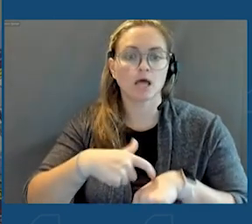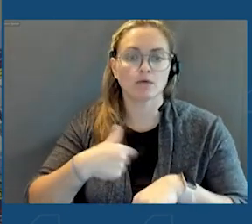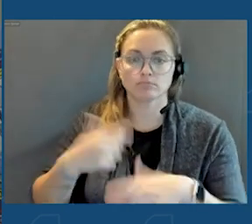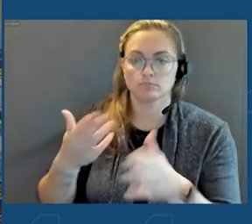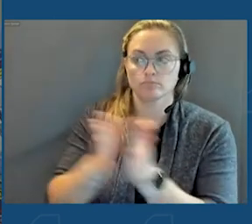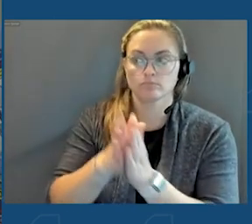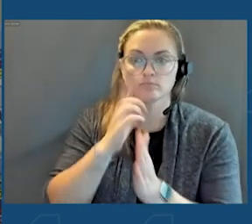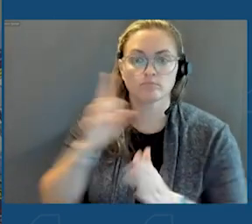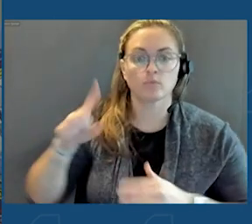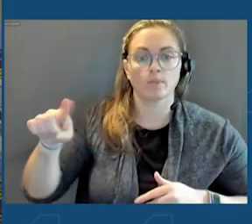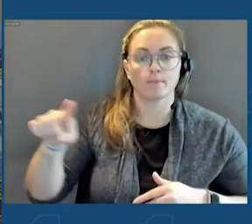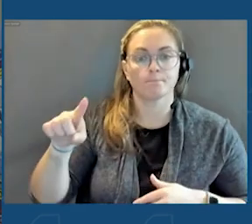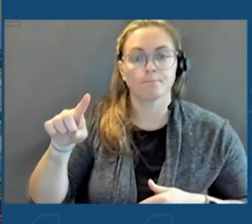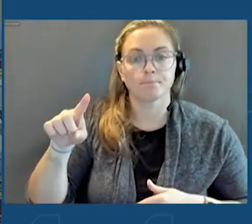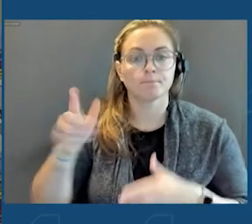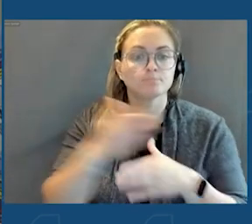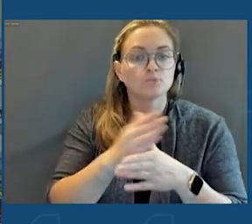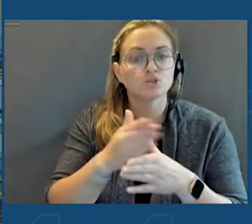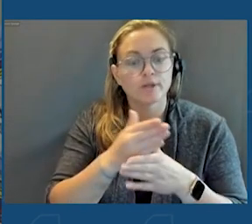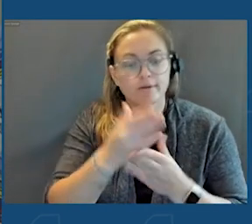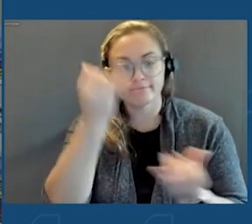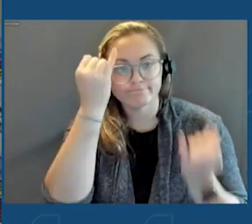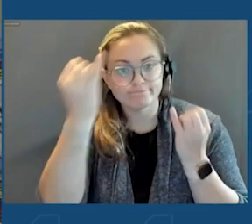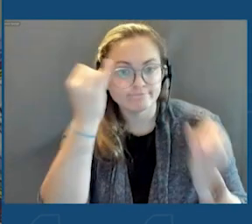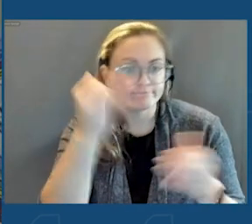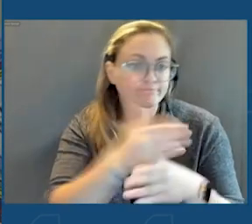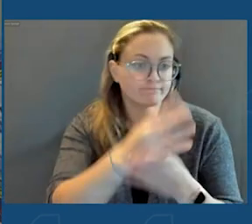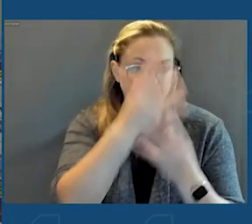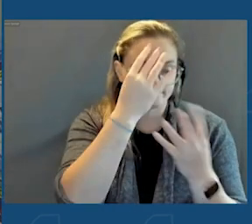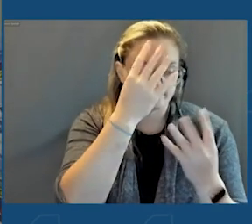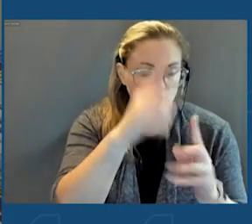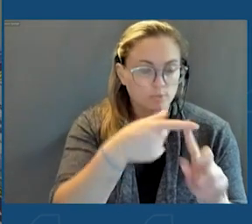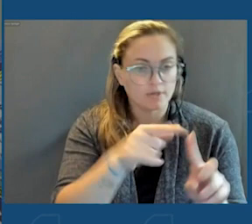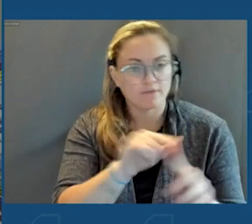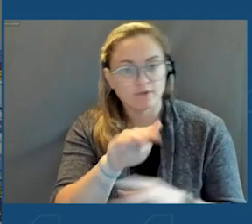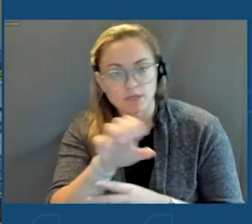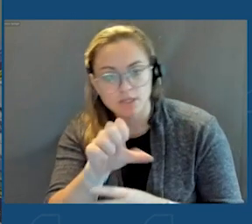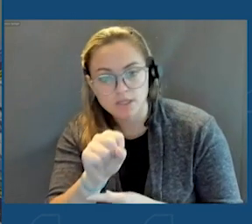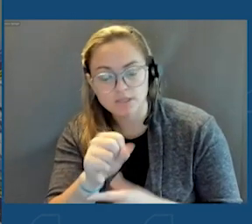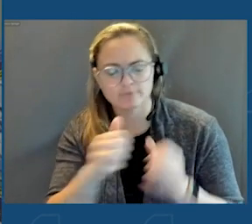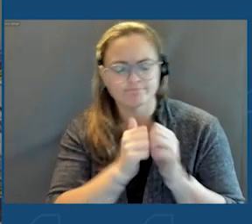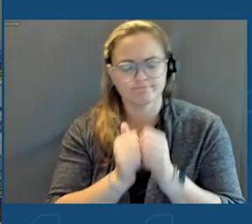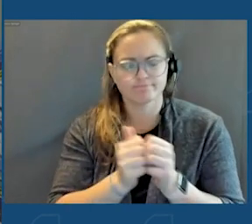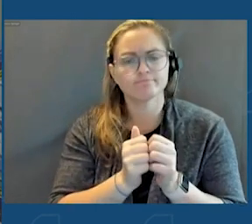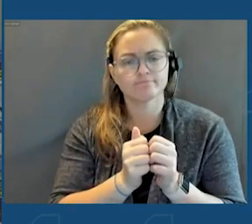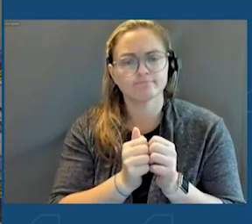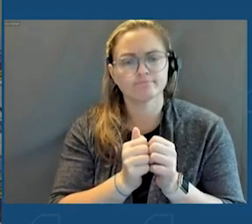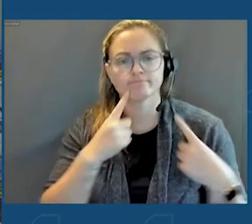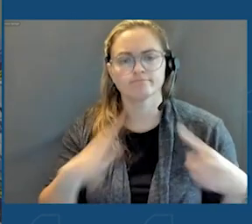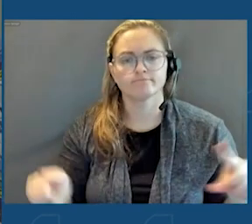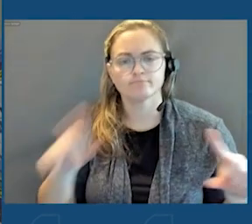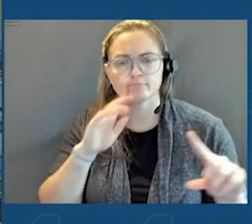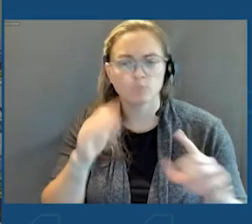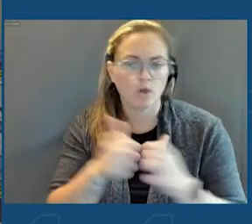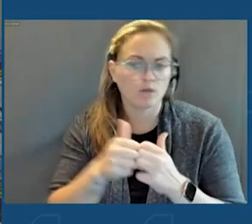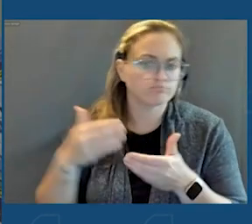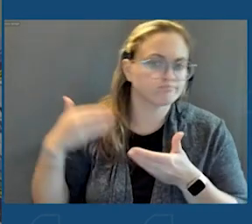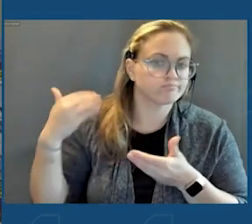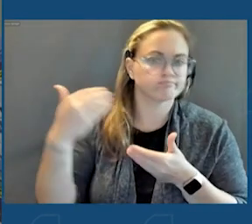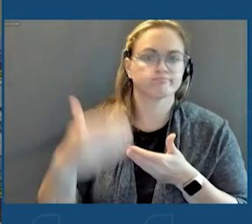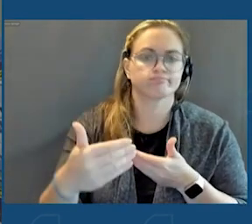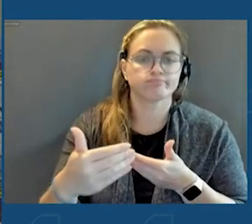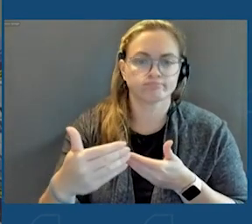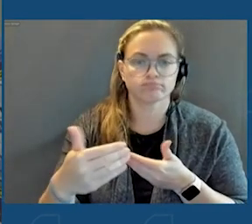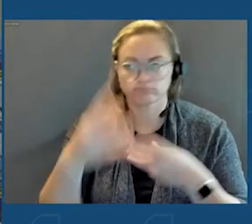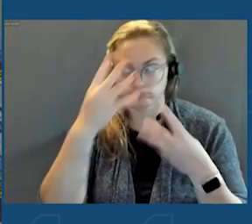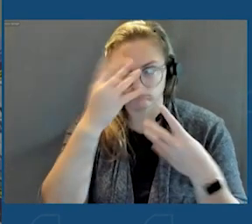gather, share ideas, share information on cases, and together we will get ahead of the criminals and let the message be